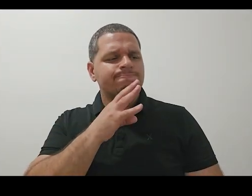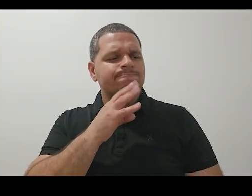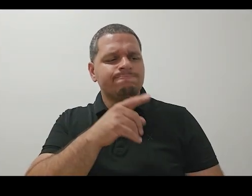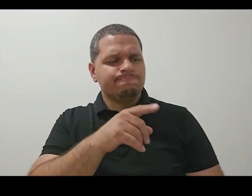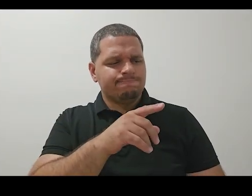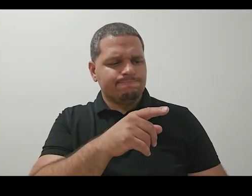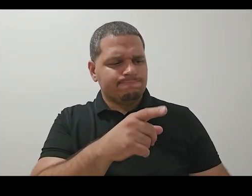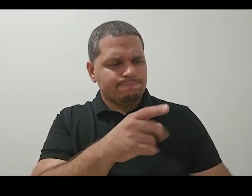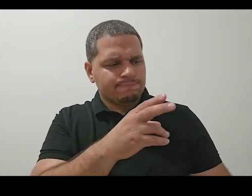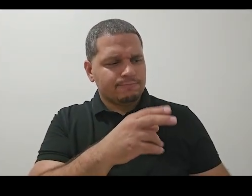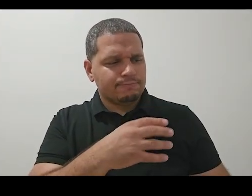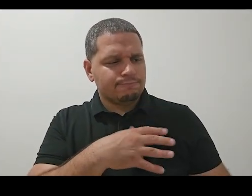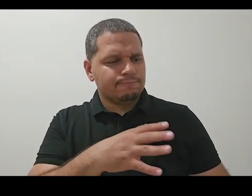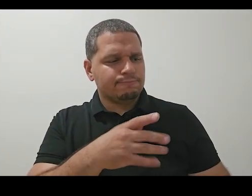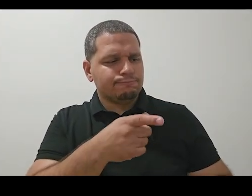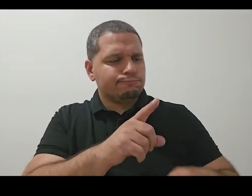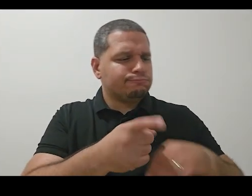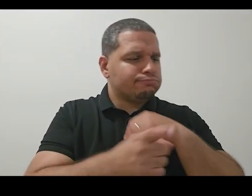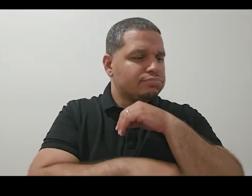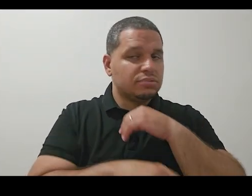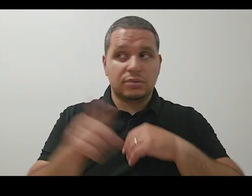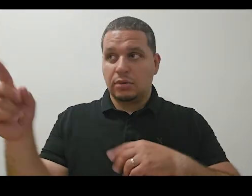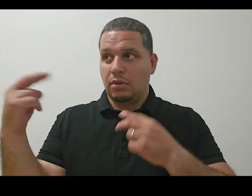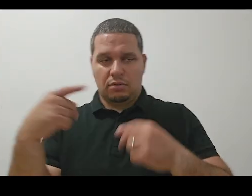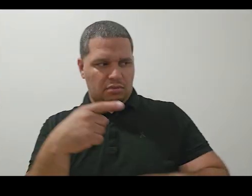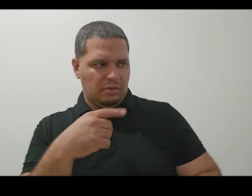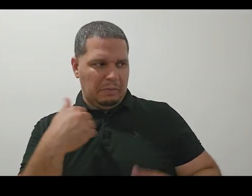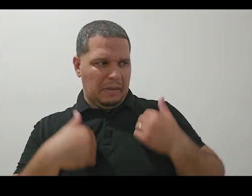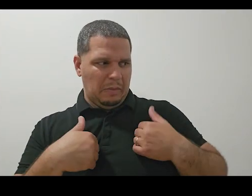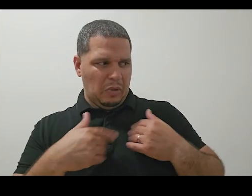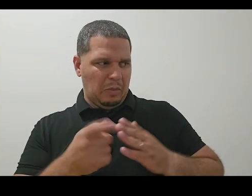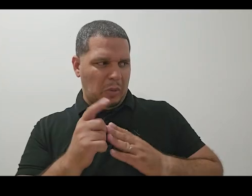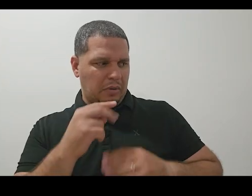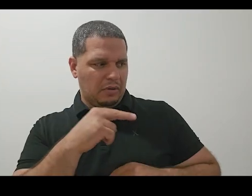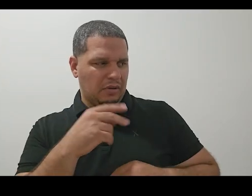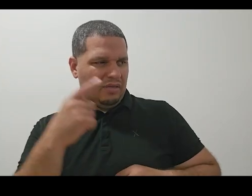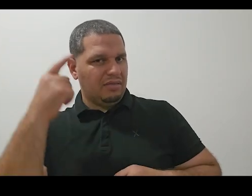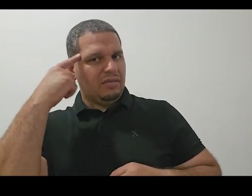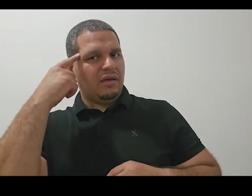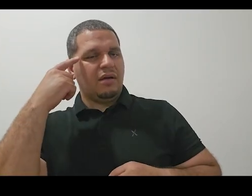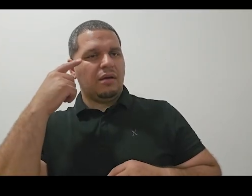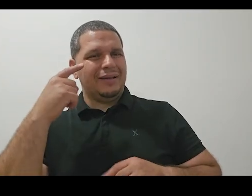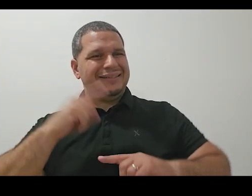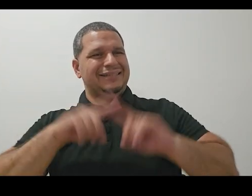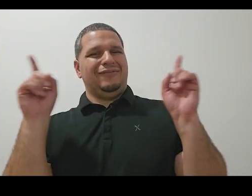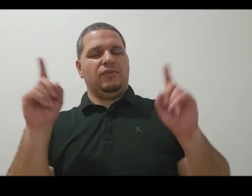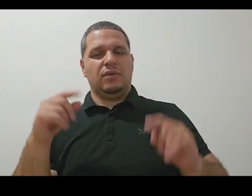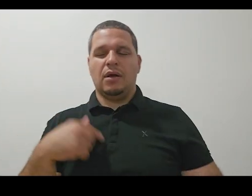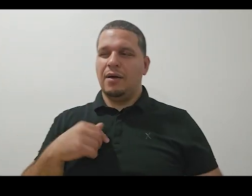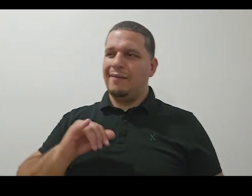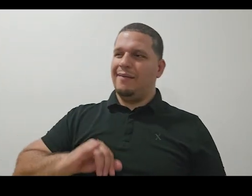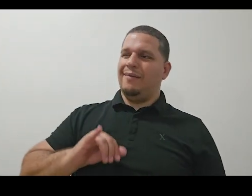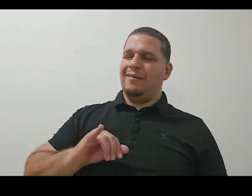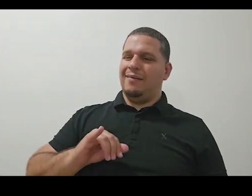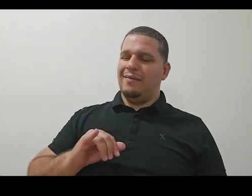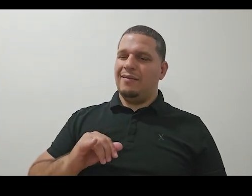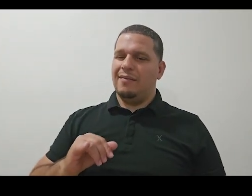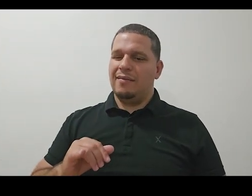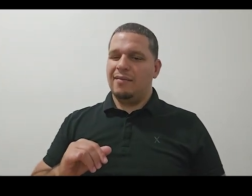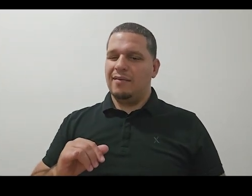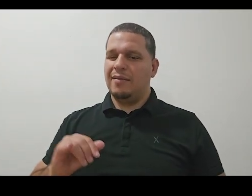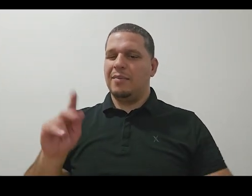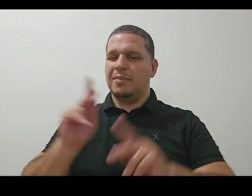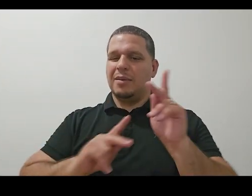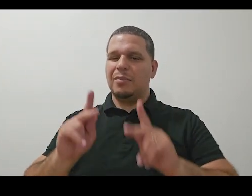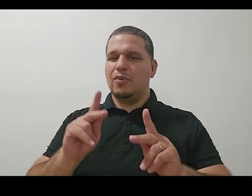some of the kind of, oh, is he having a bipolar moment? Or, so they started thinking differently. So therefore,